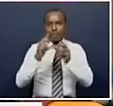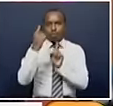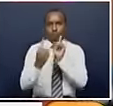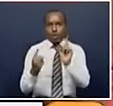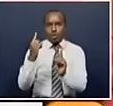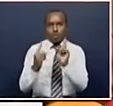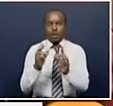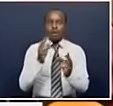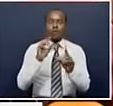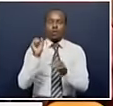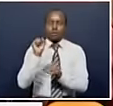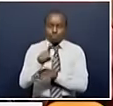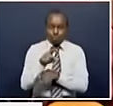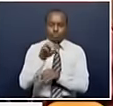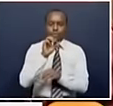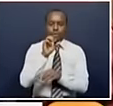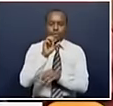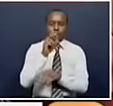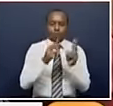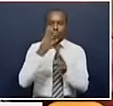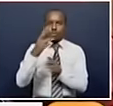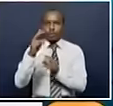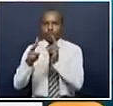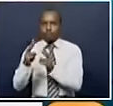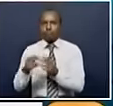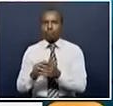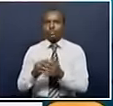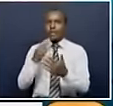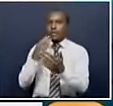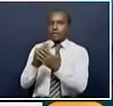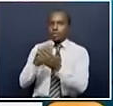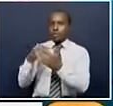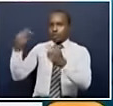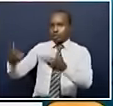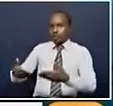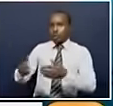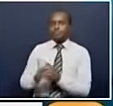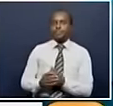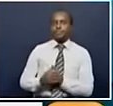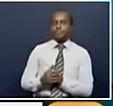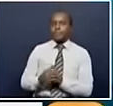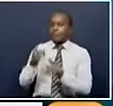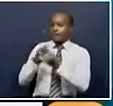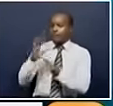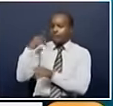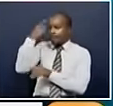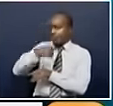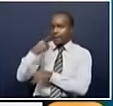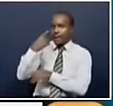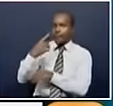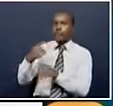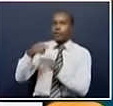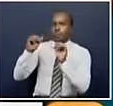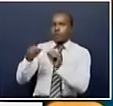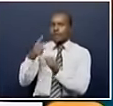us using 224224. Forward your questions to Jane. Many thanks for joining us. Thank you. So from your profile, Jane, we can tell